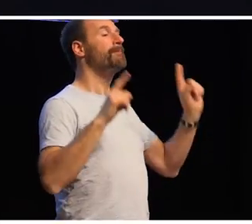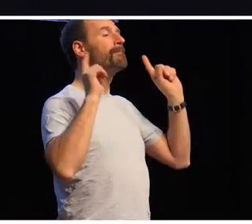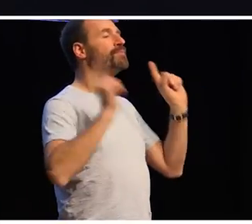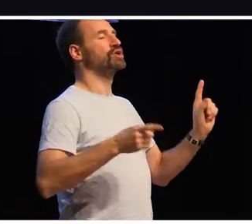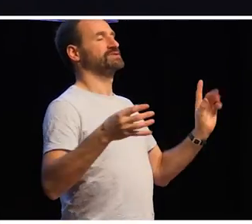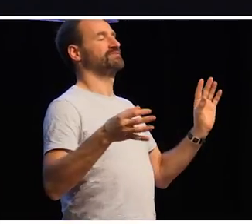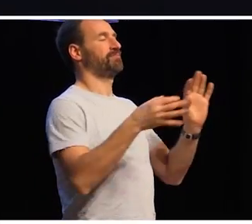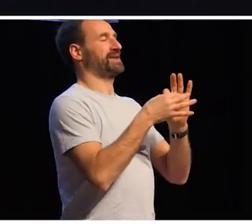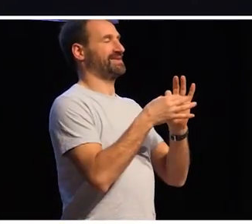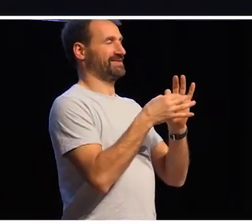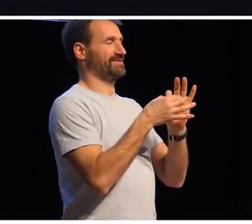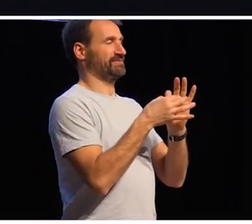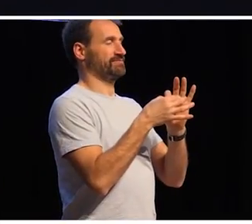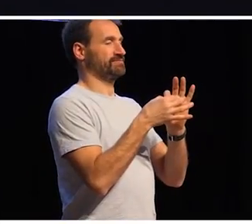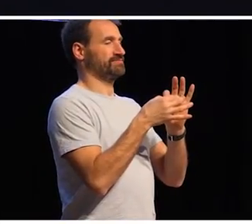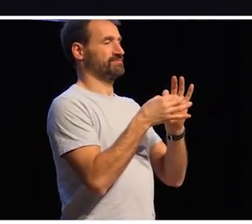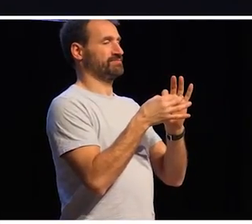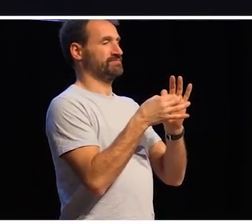Let's see.